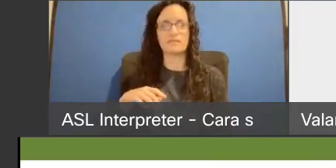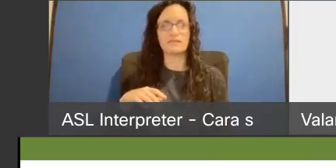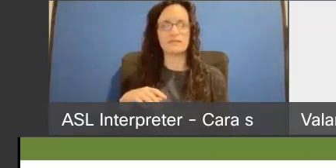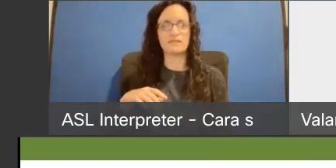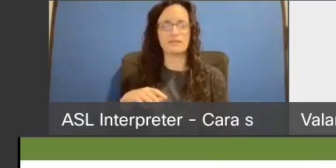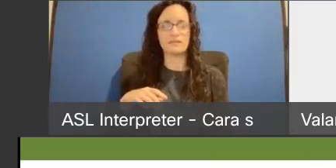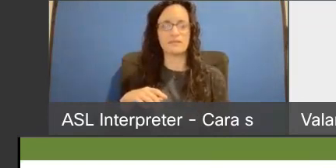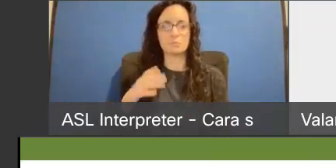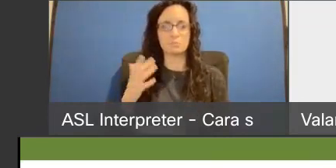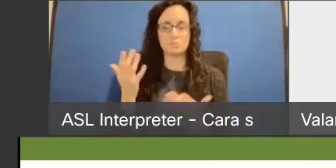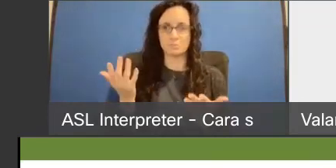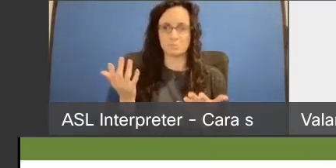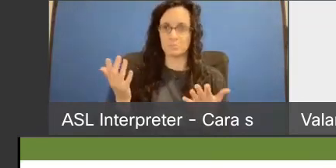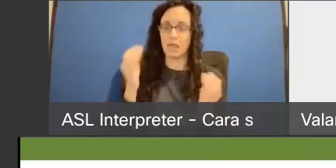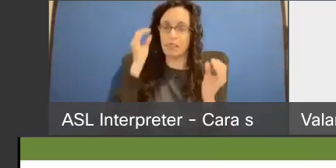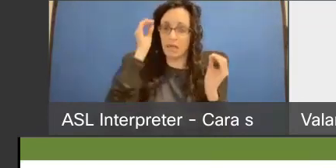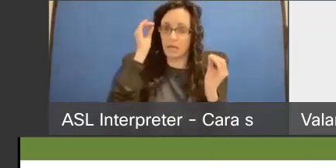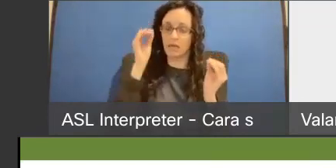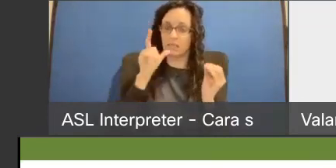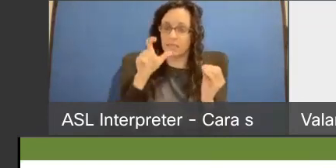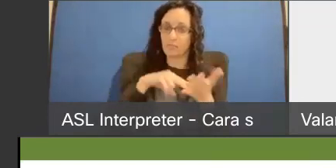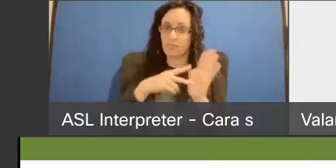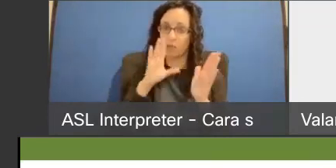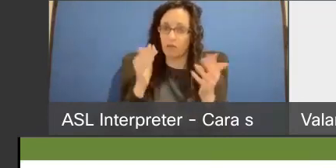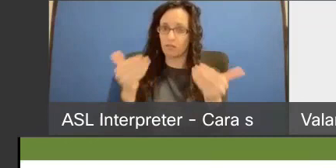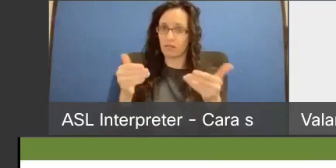Doesn't necessarily mean they're going to act on it. But if somebody has a plan and then they start